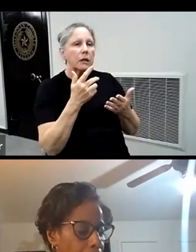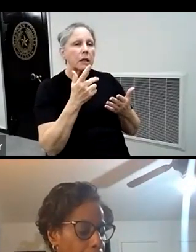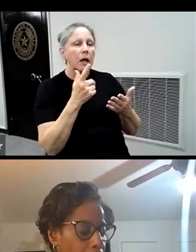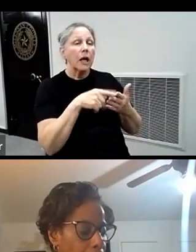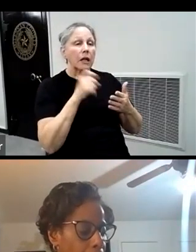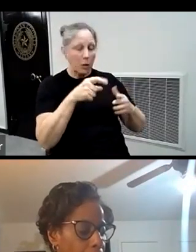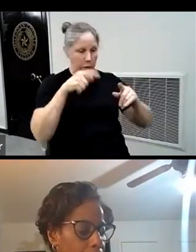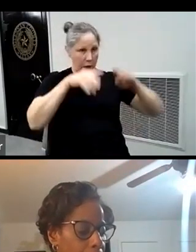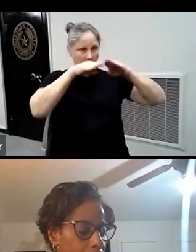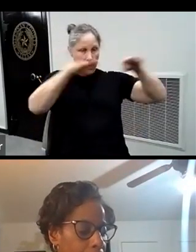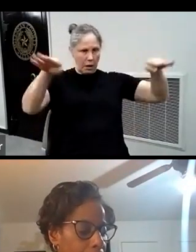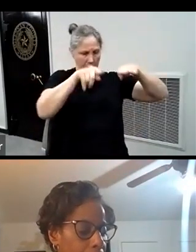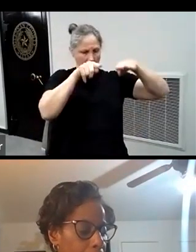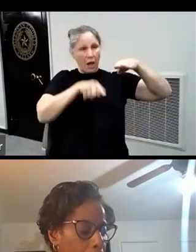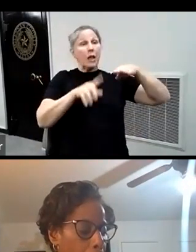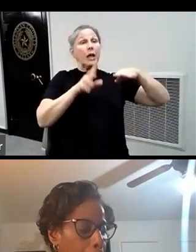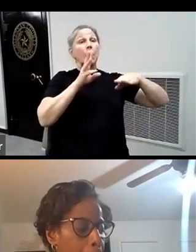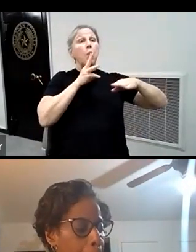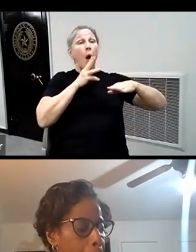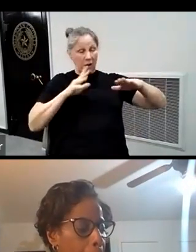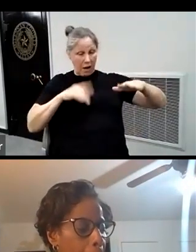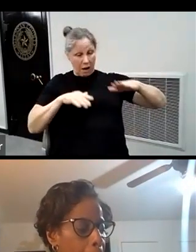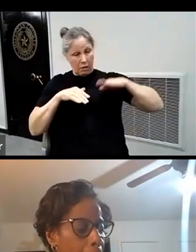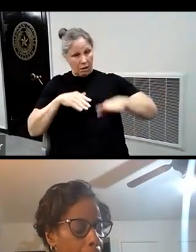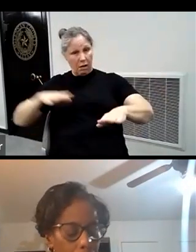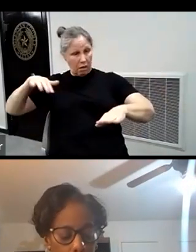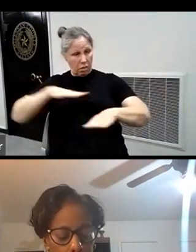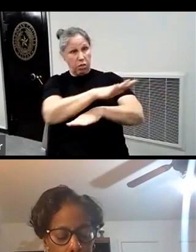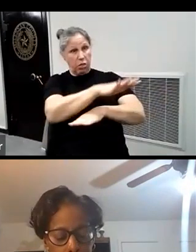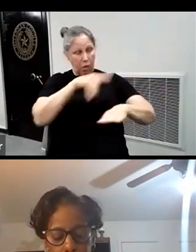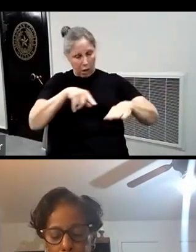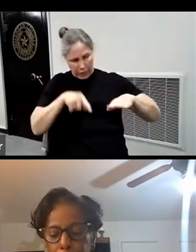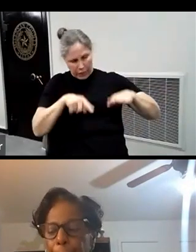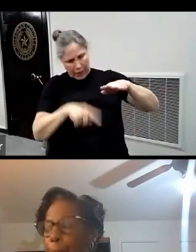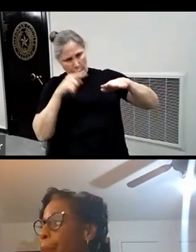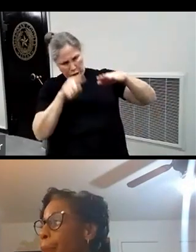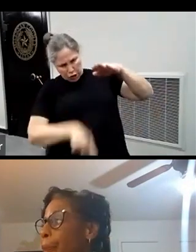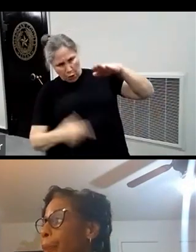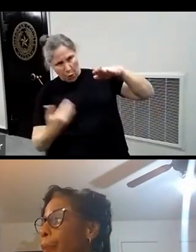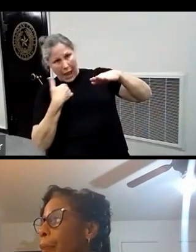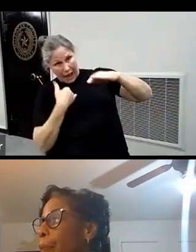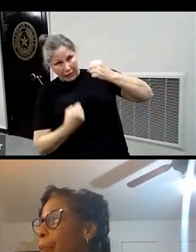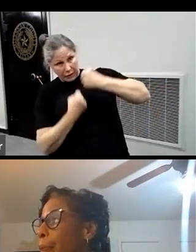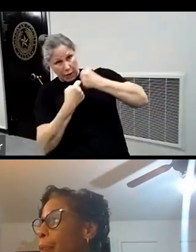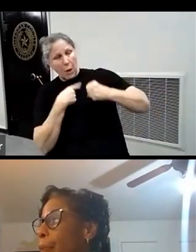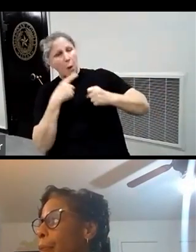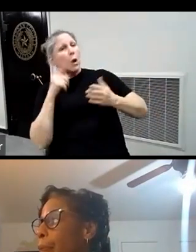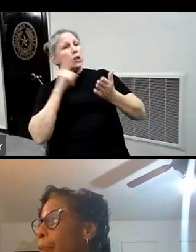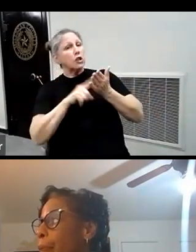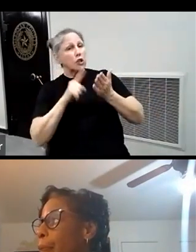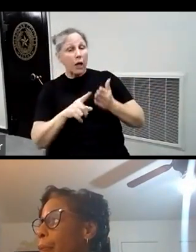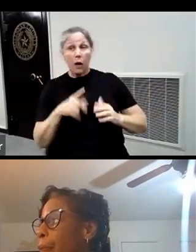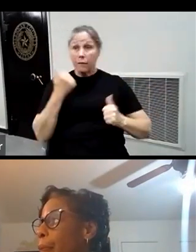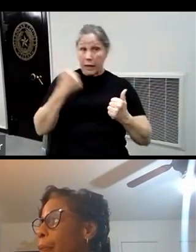substrata below the low water crossing. My recommendation is approval. Okay, any questions?